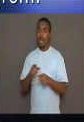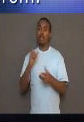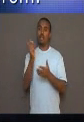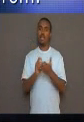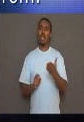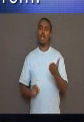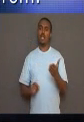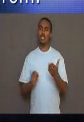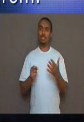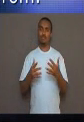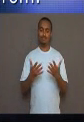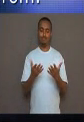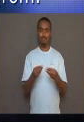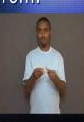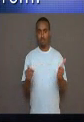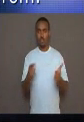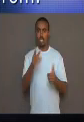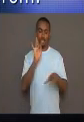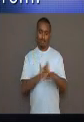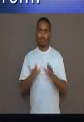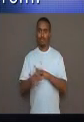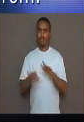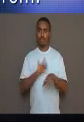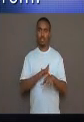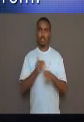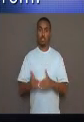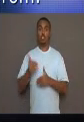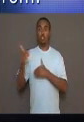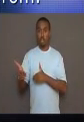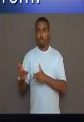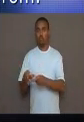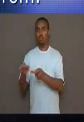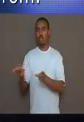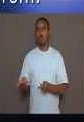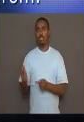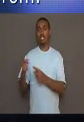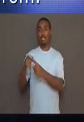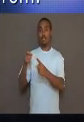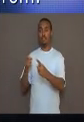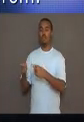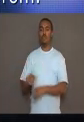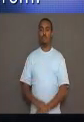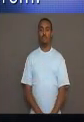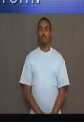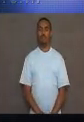write down the materials that are mentioned next to the place they come from.